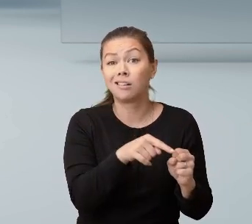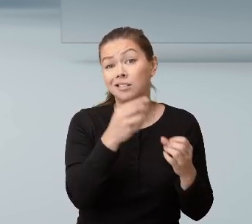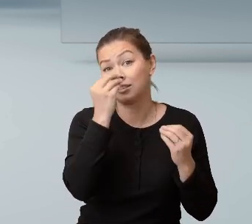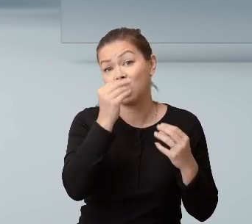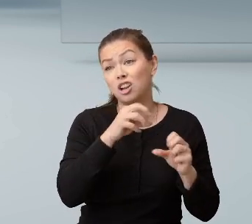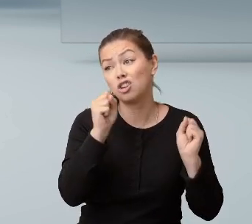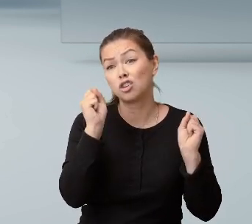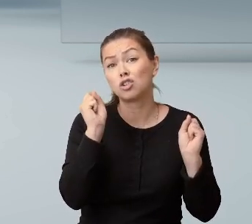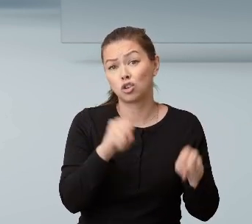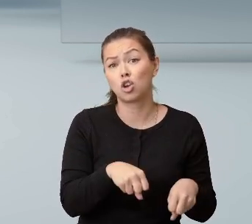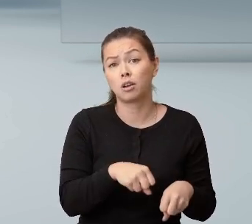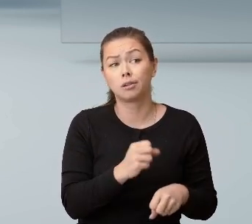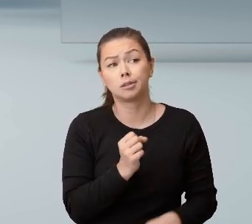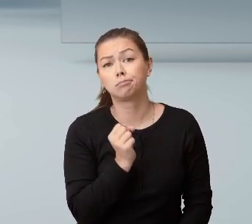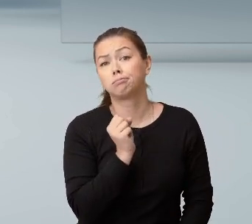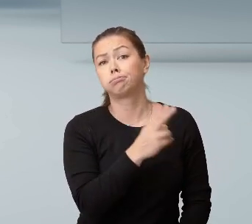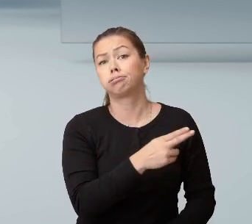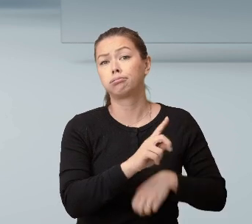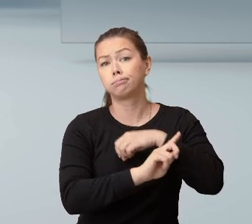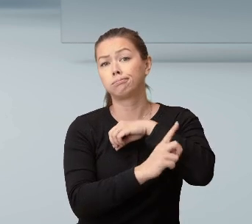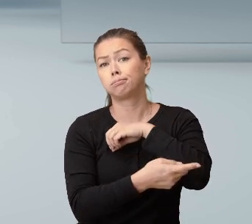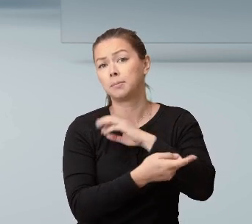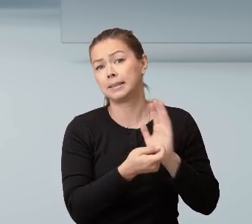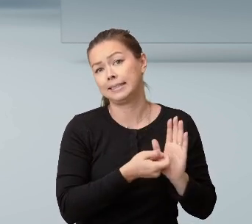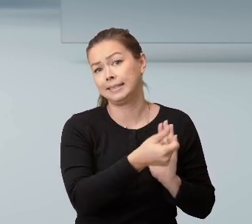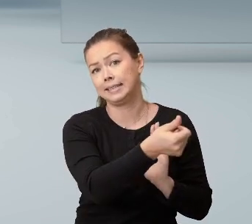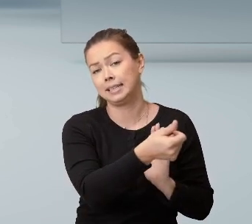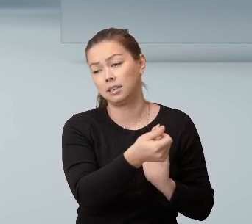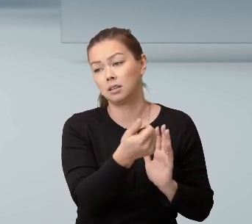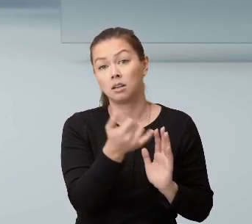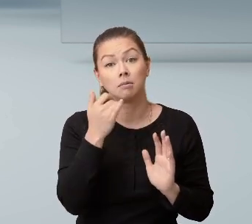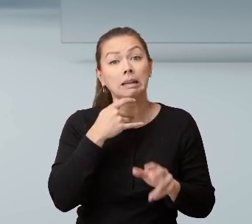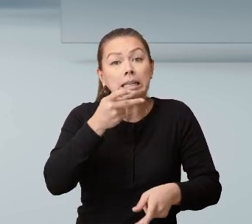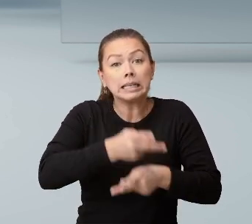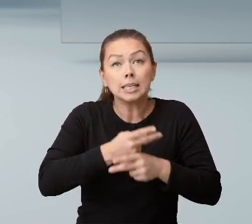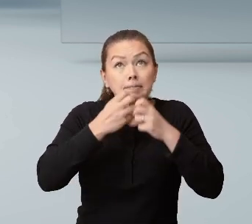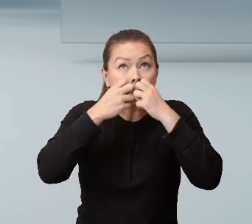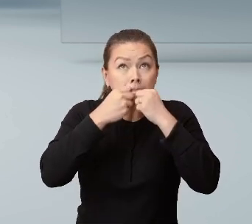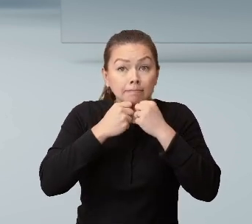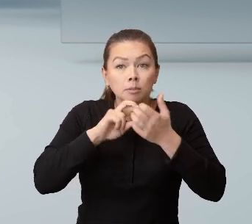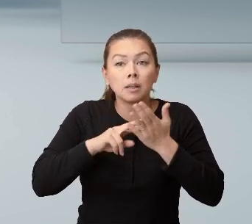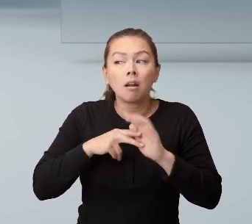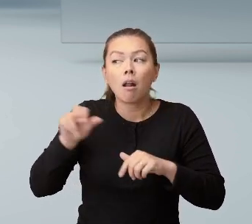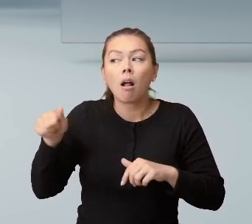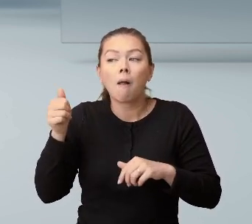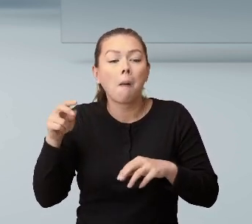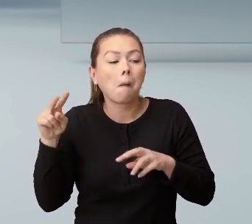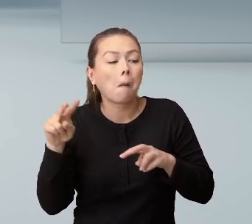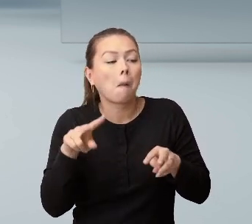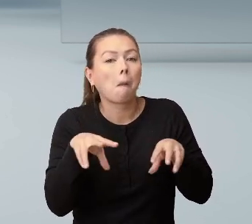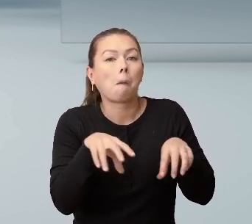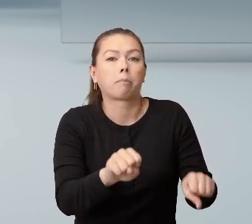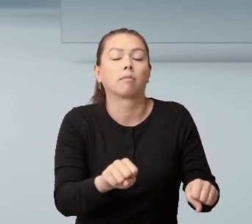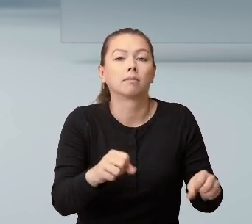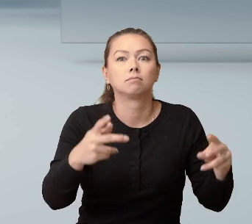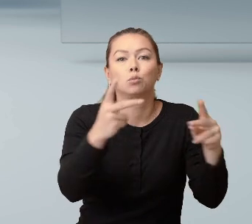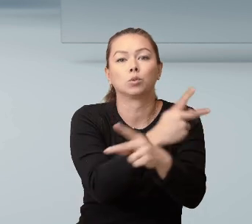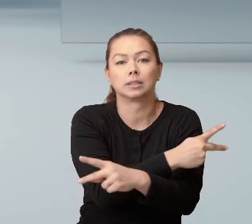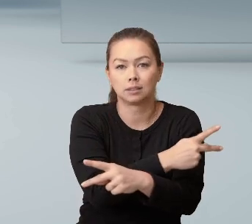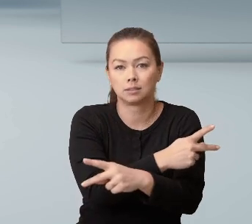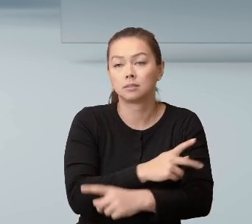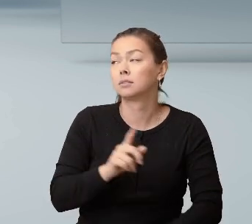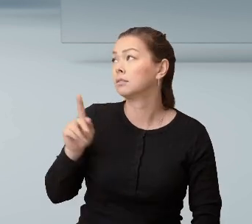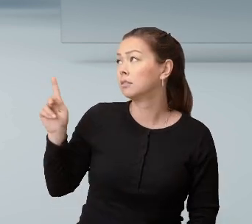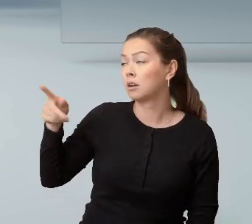of has magnified the problem that an organization's had. So Purview actually has a